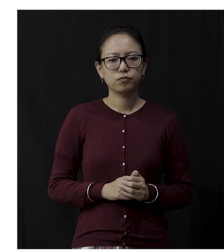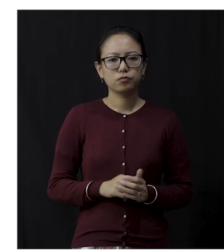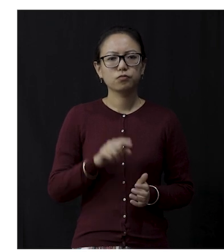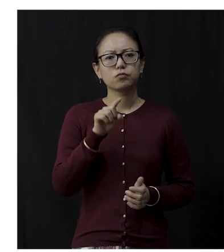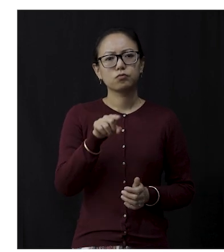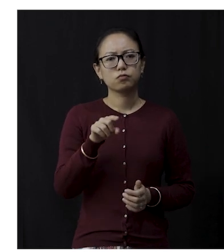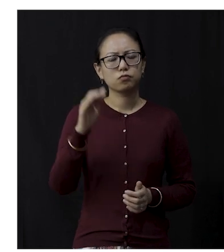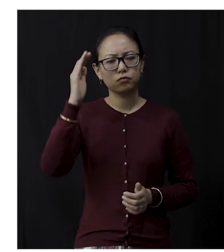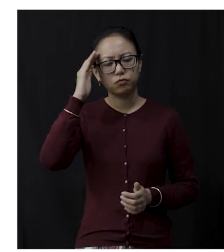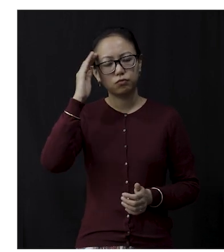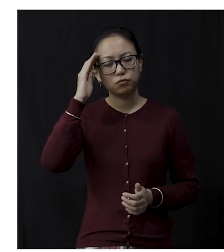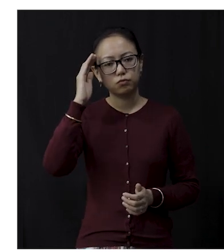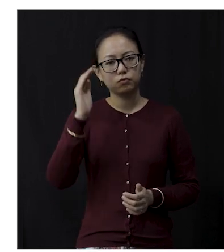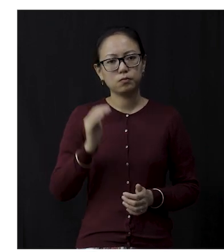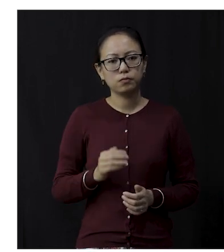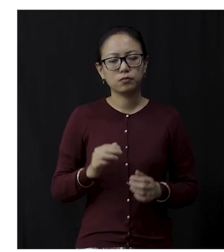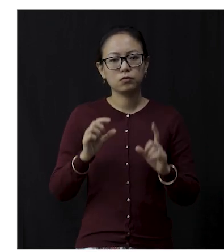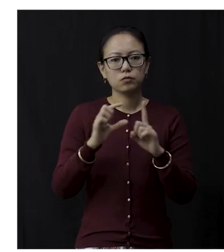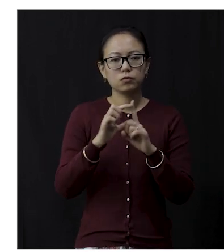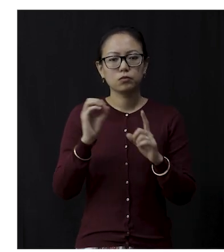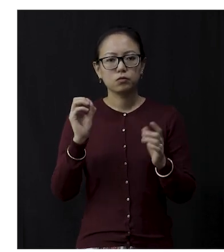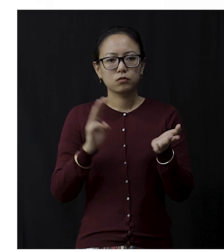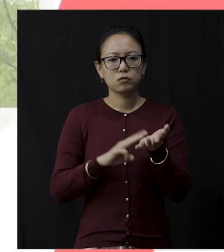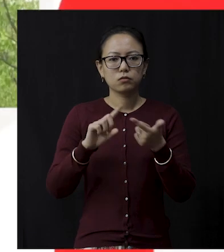learn about the wild animals.